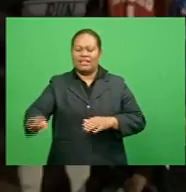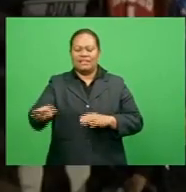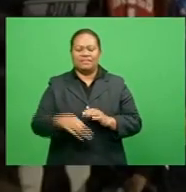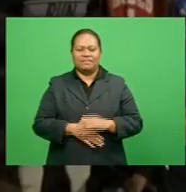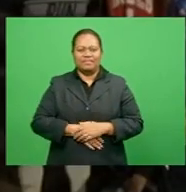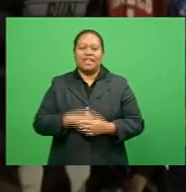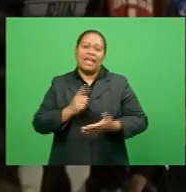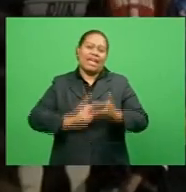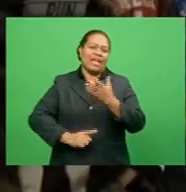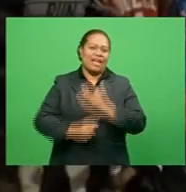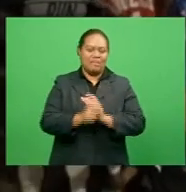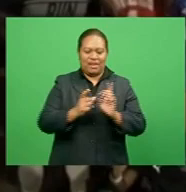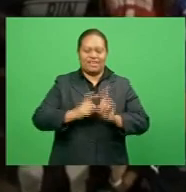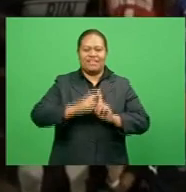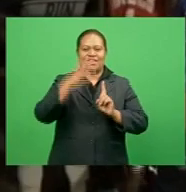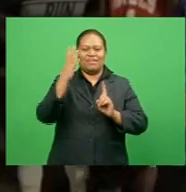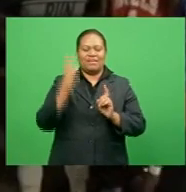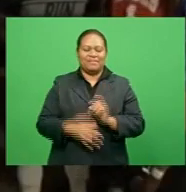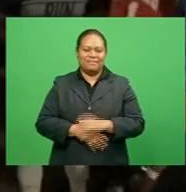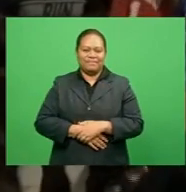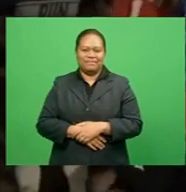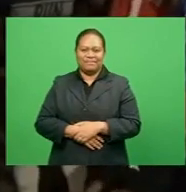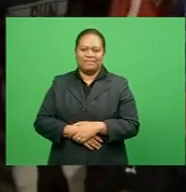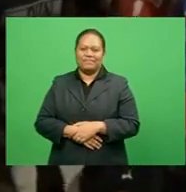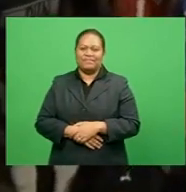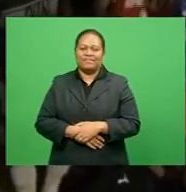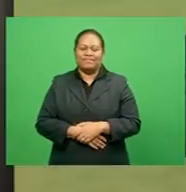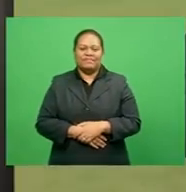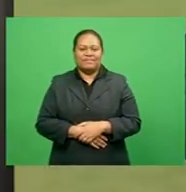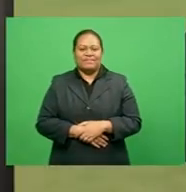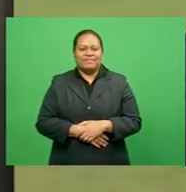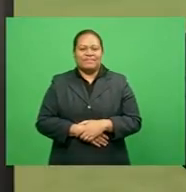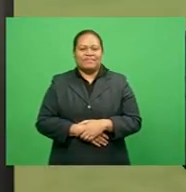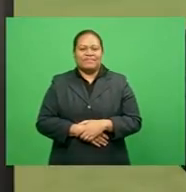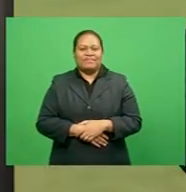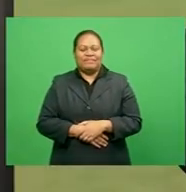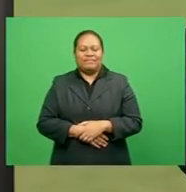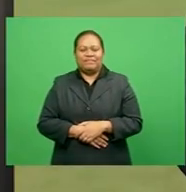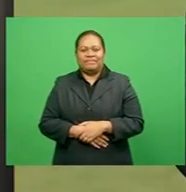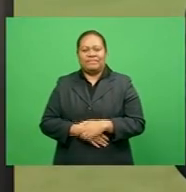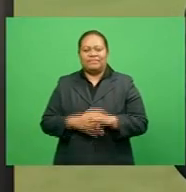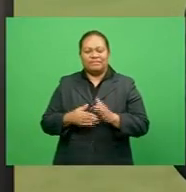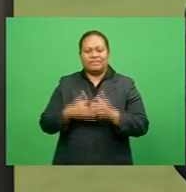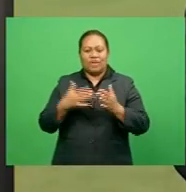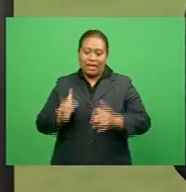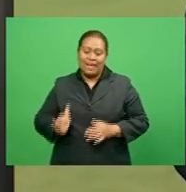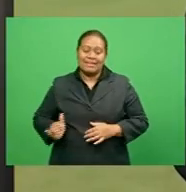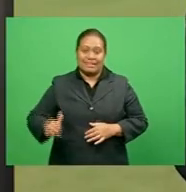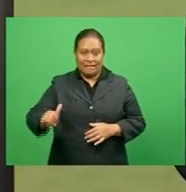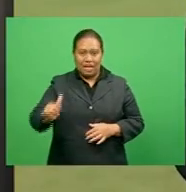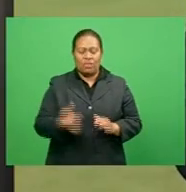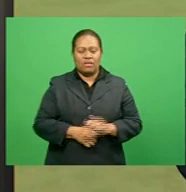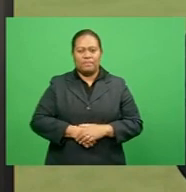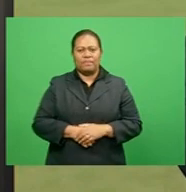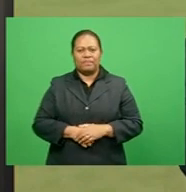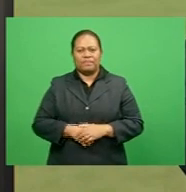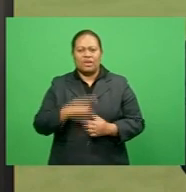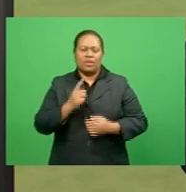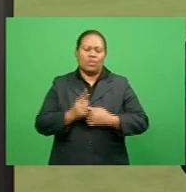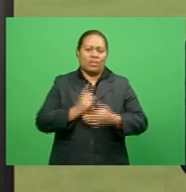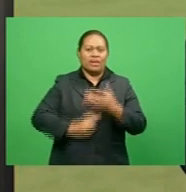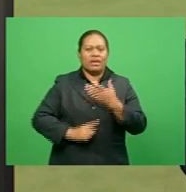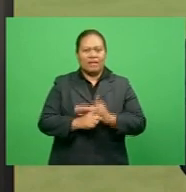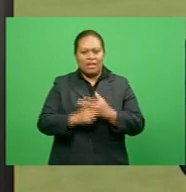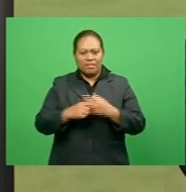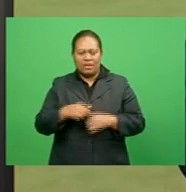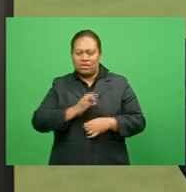Pacific Harbour. Aquila Dama, FBC Sports. The Blue Gas YASAWA rugby side will not be giving up just yet on